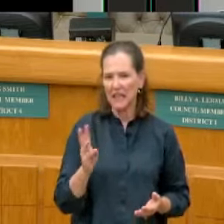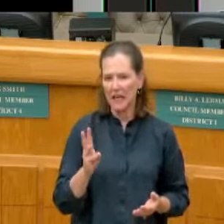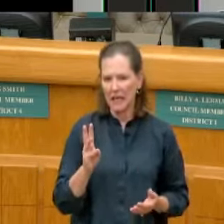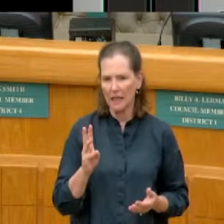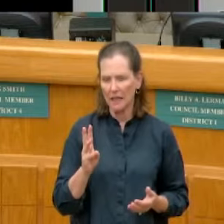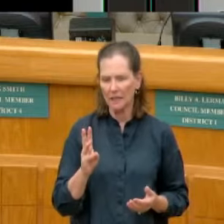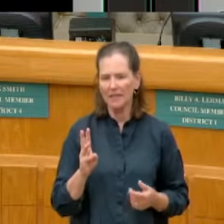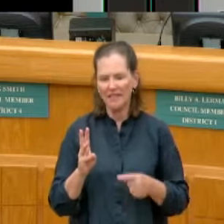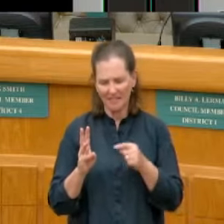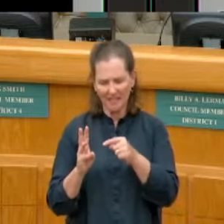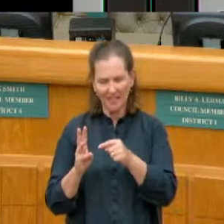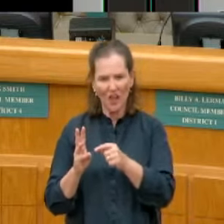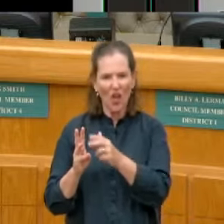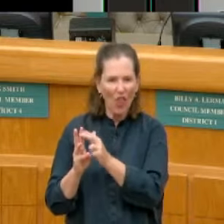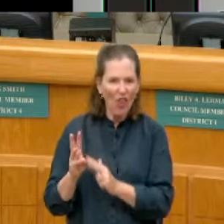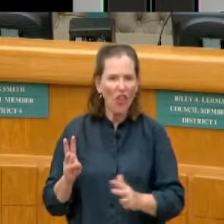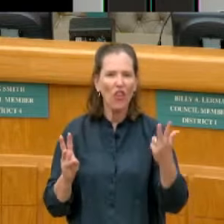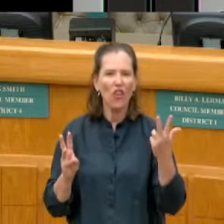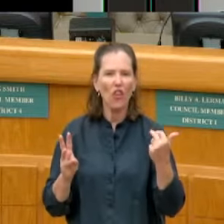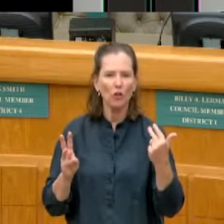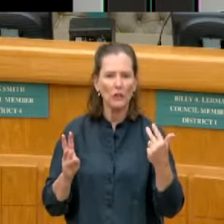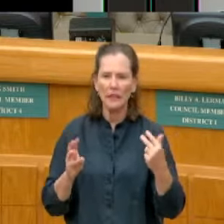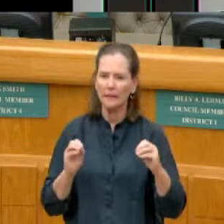were unvaccinated.